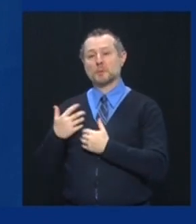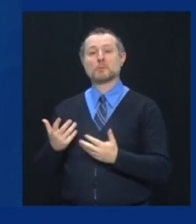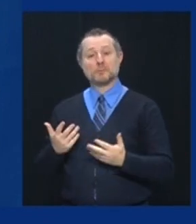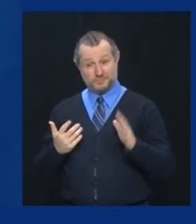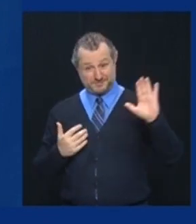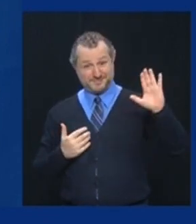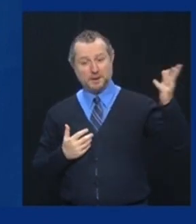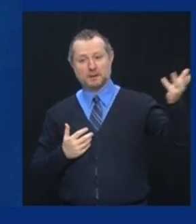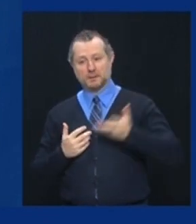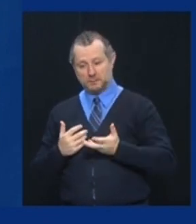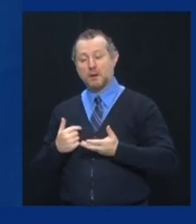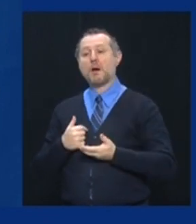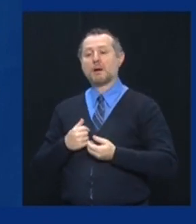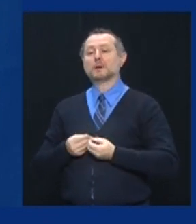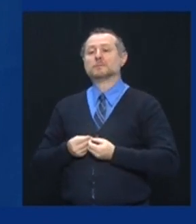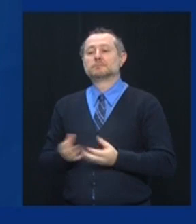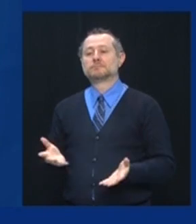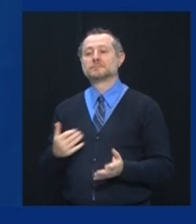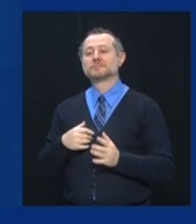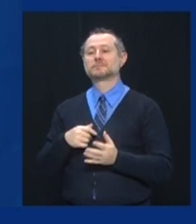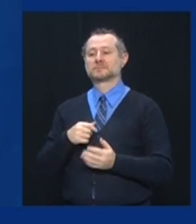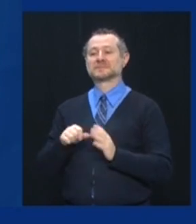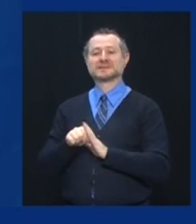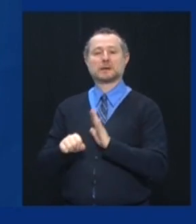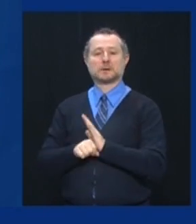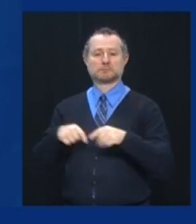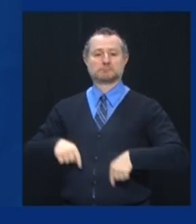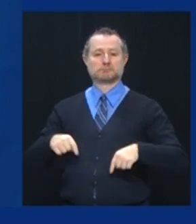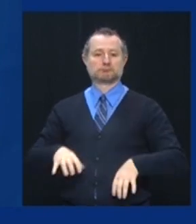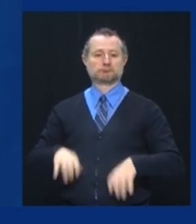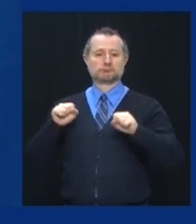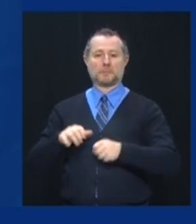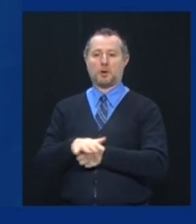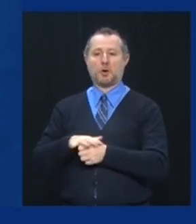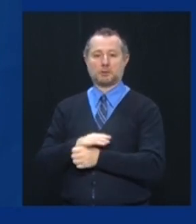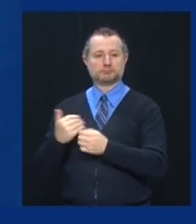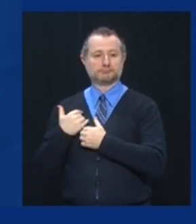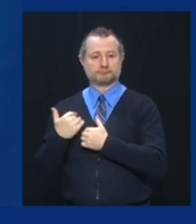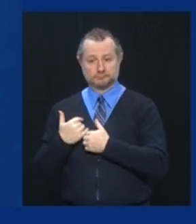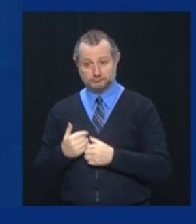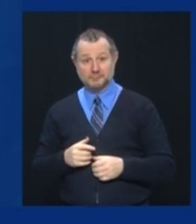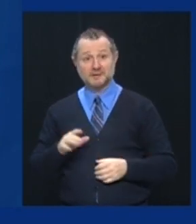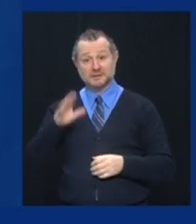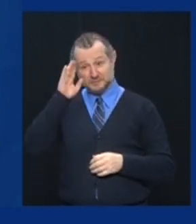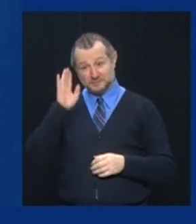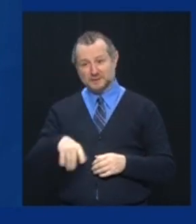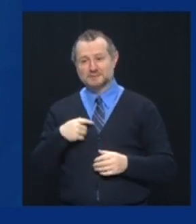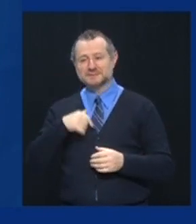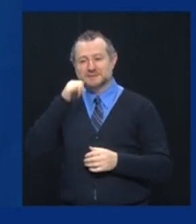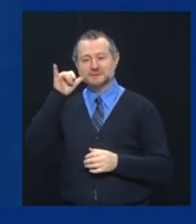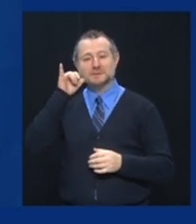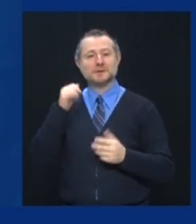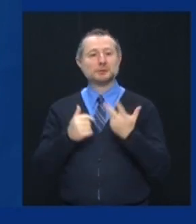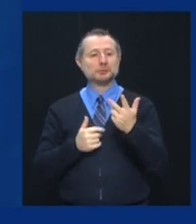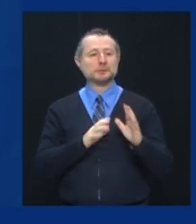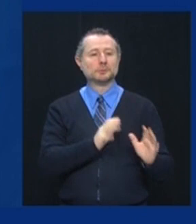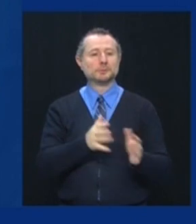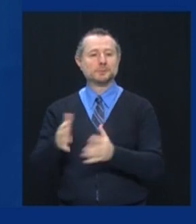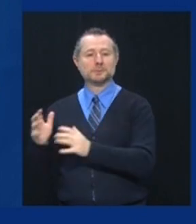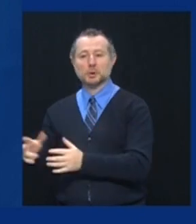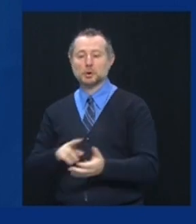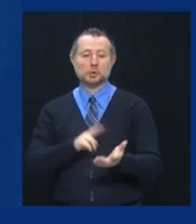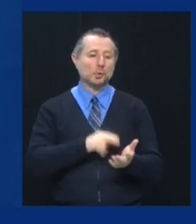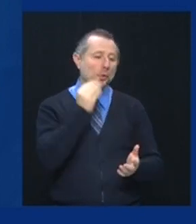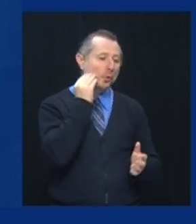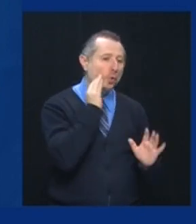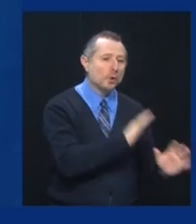charge. Distribution, as we discussed yesterday, think of it in three tranches: nursing homes, hospitals, and what we